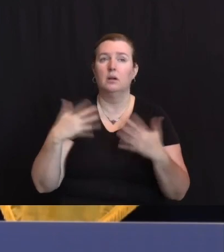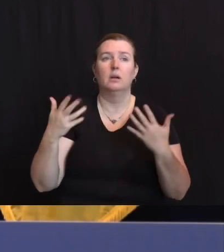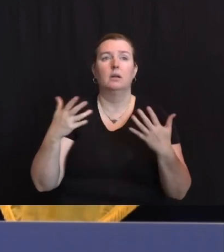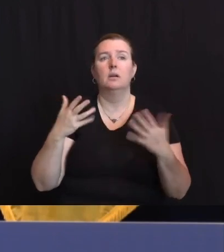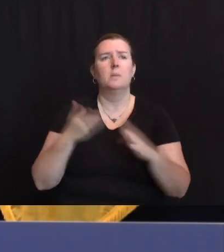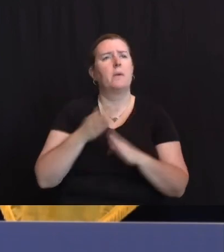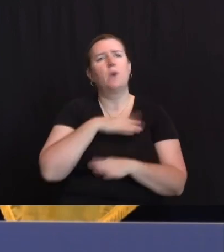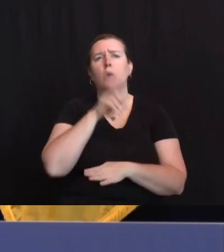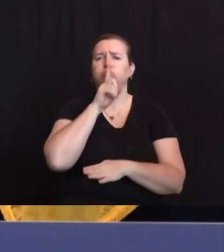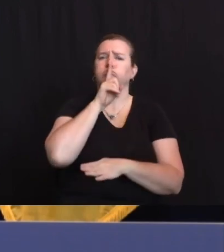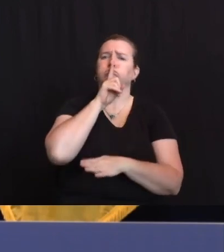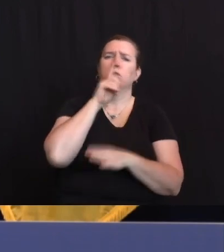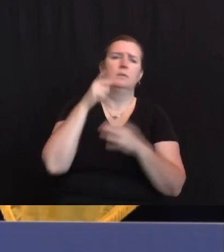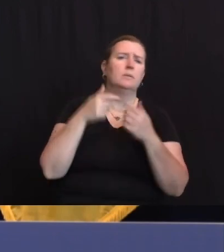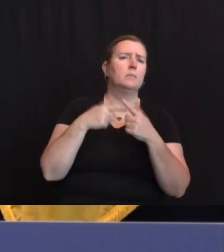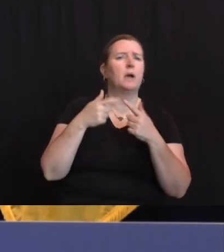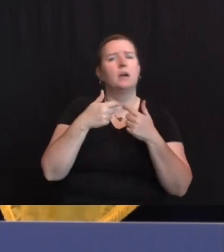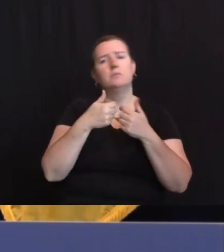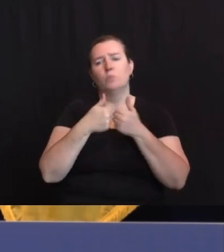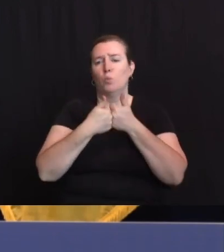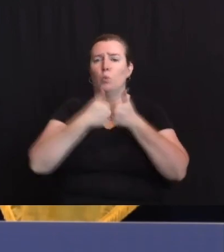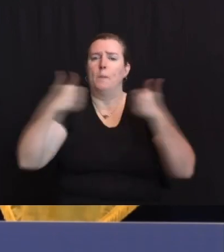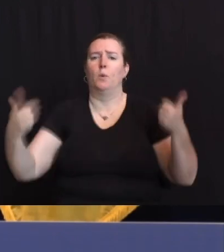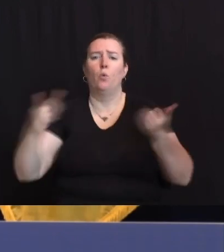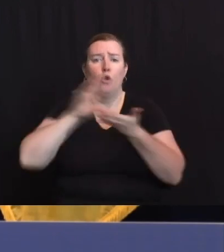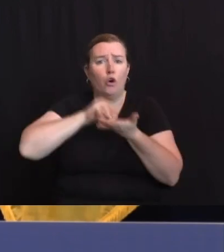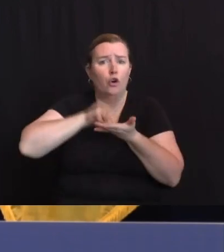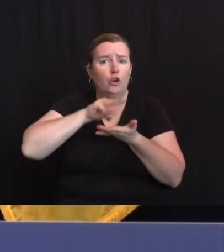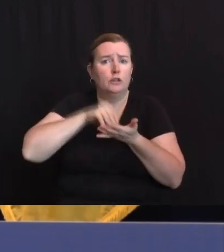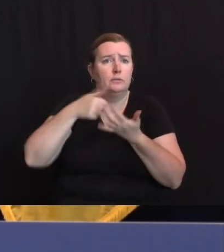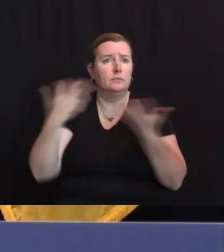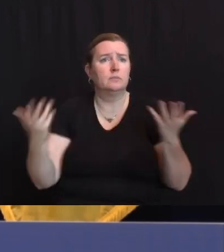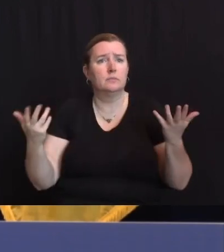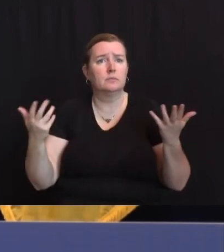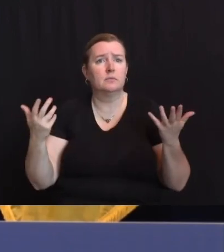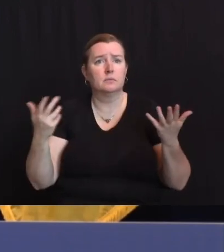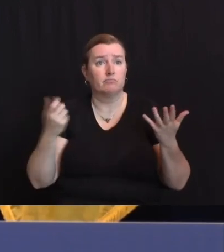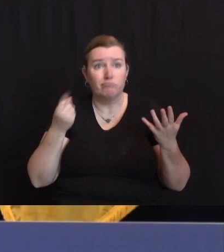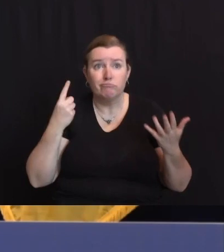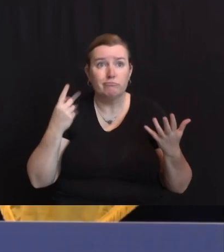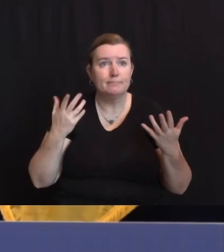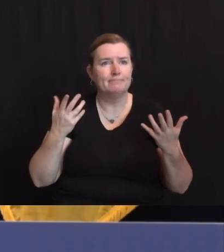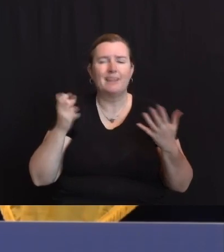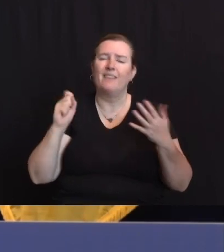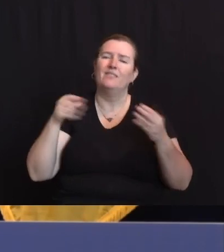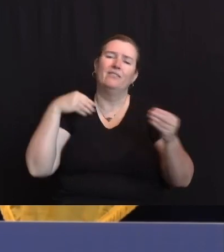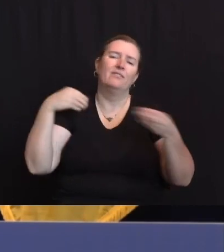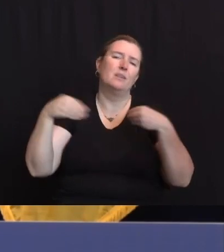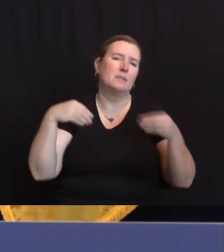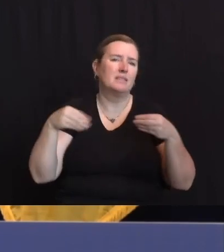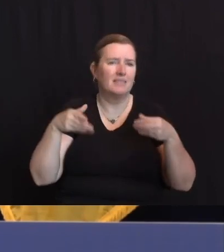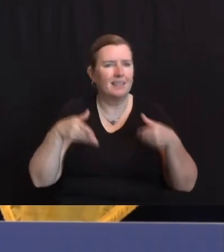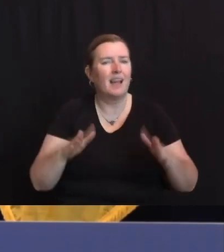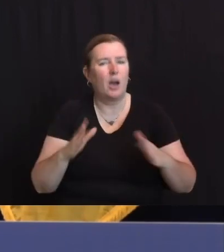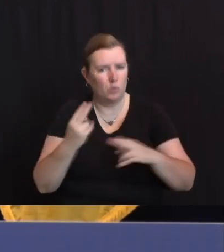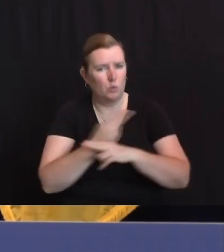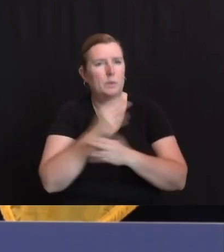to justify that under the past program. If the new program did something more flexible, I think it's something we could potentially work